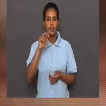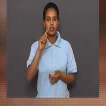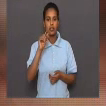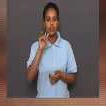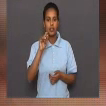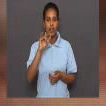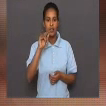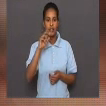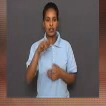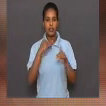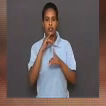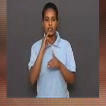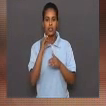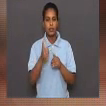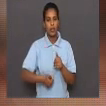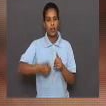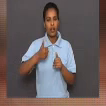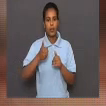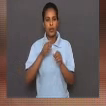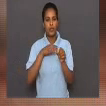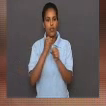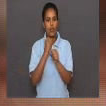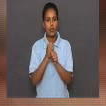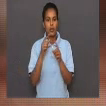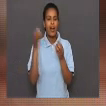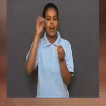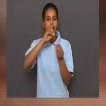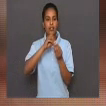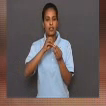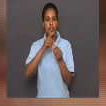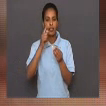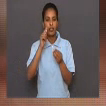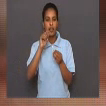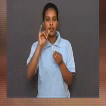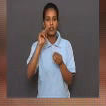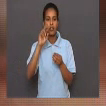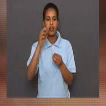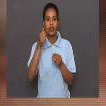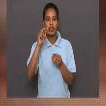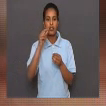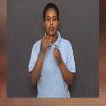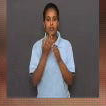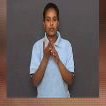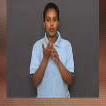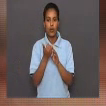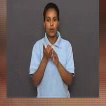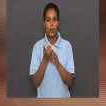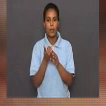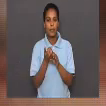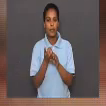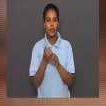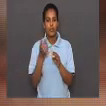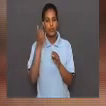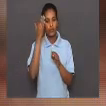Titration is typically performed by adding the titrant from a burette to a